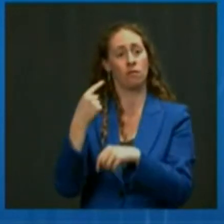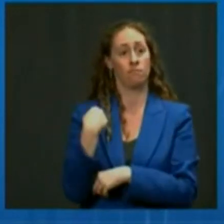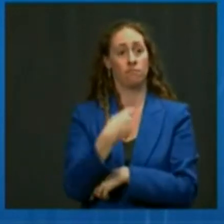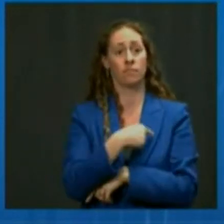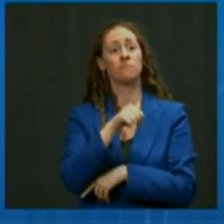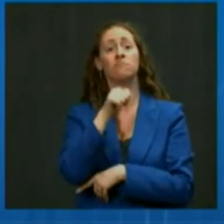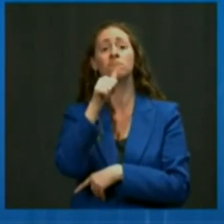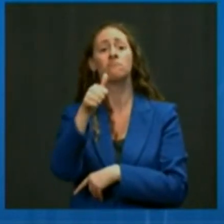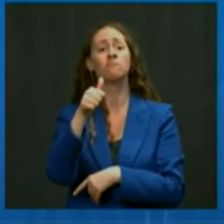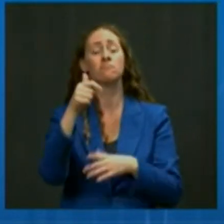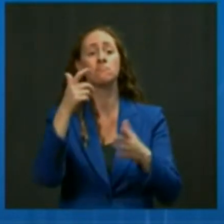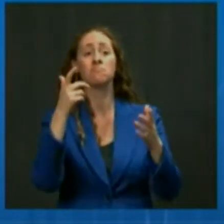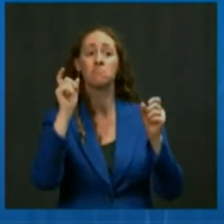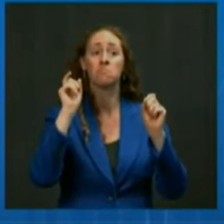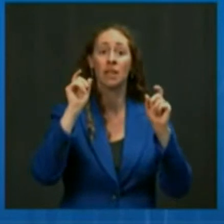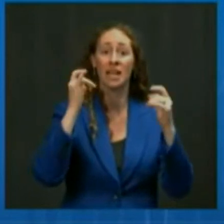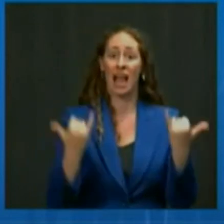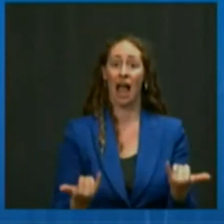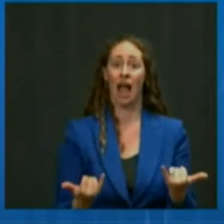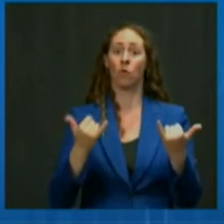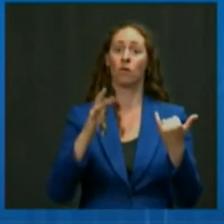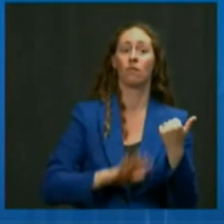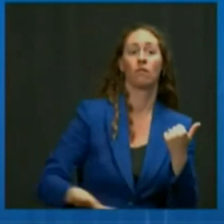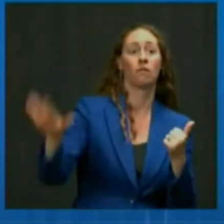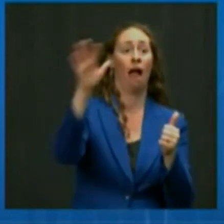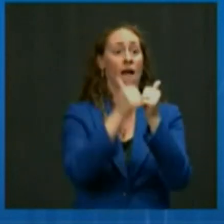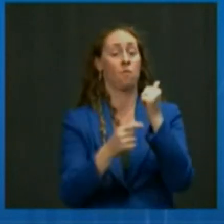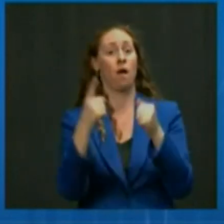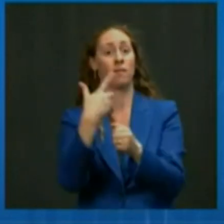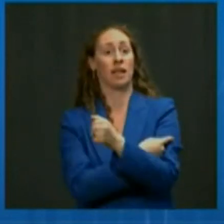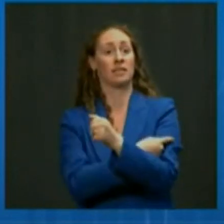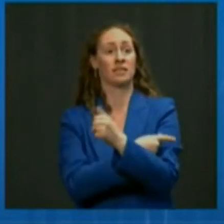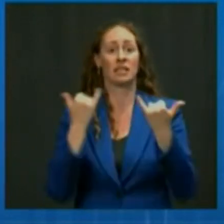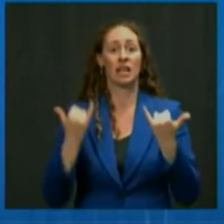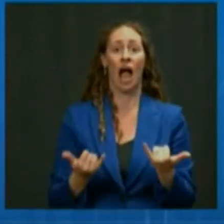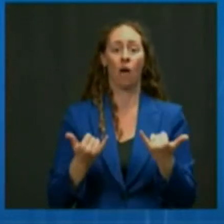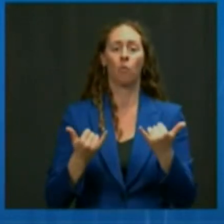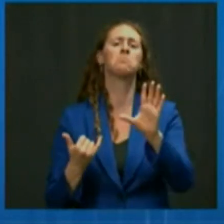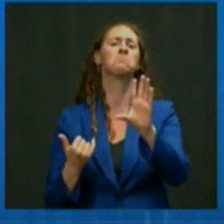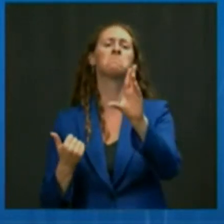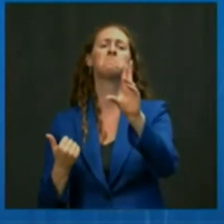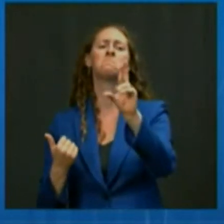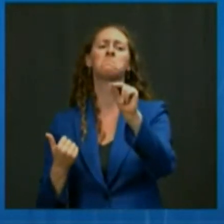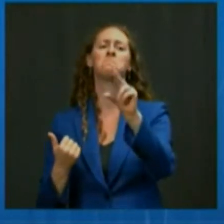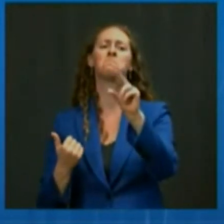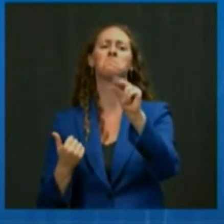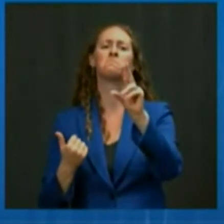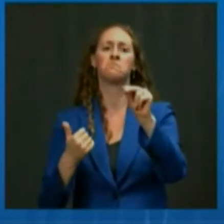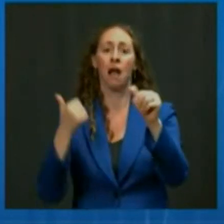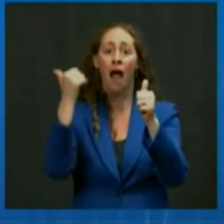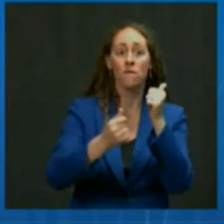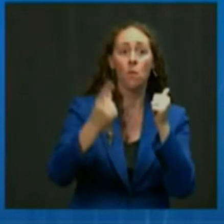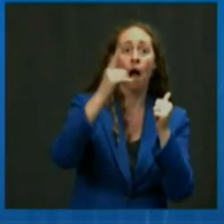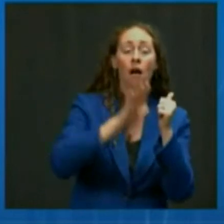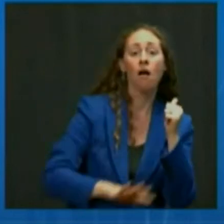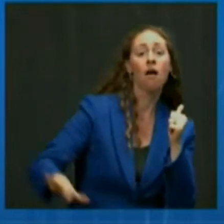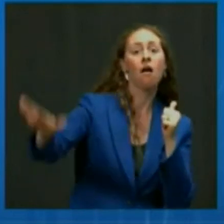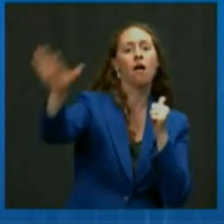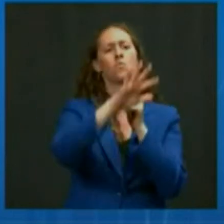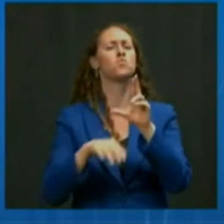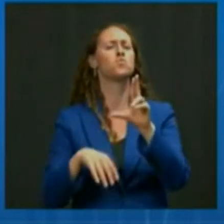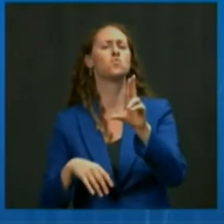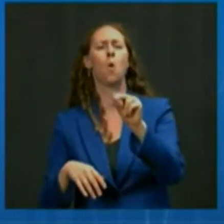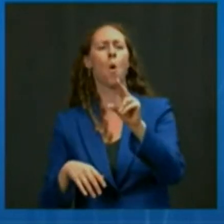booster shots today. That was true yesterday, it was true 5 days ago, it was true a few weeks ago. We are announcing a plan